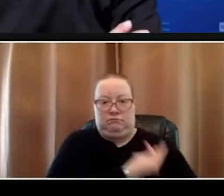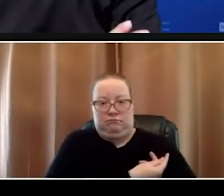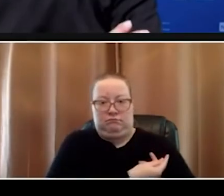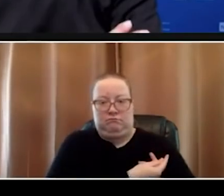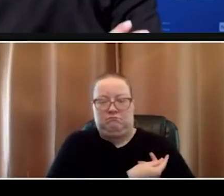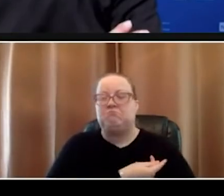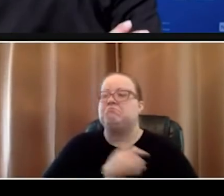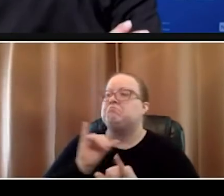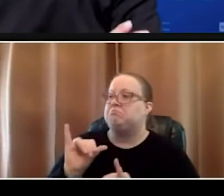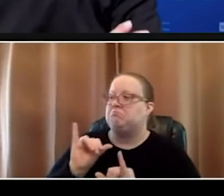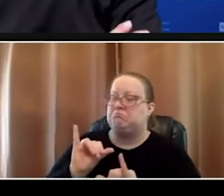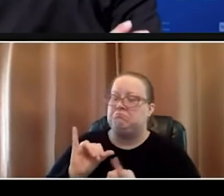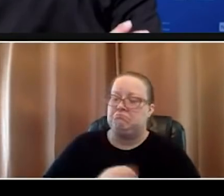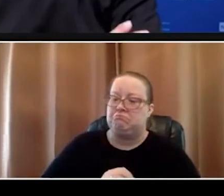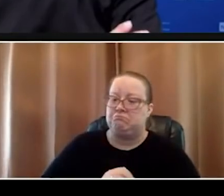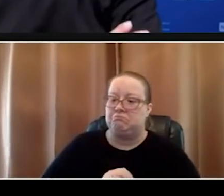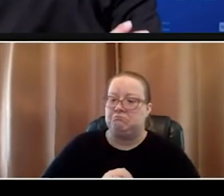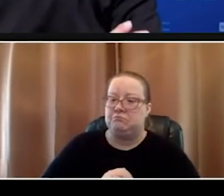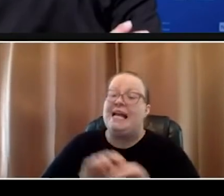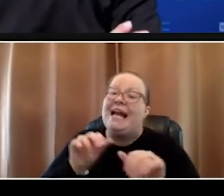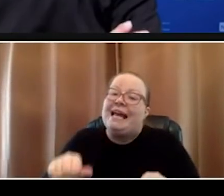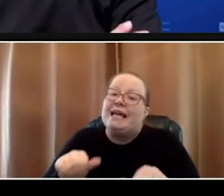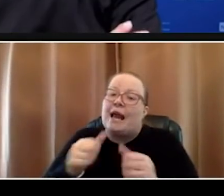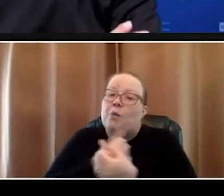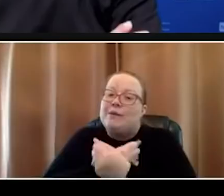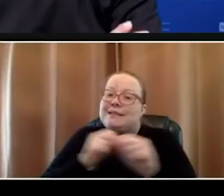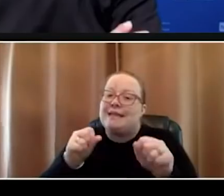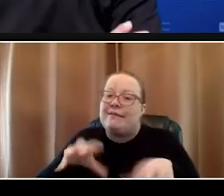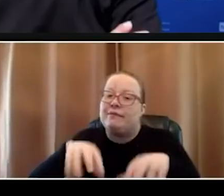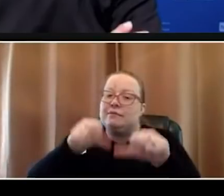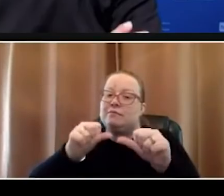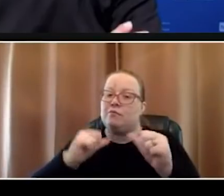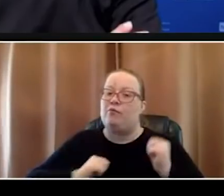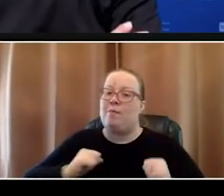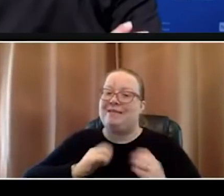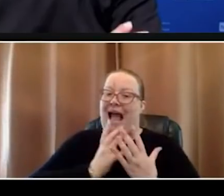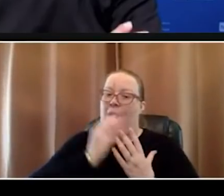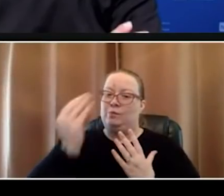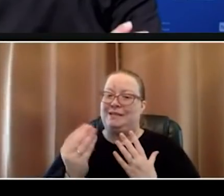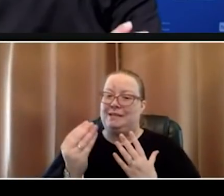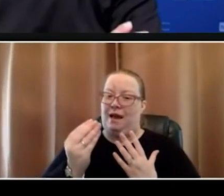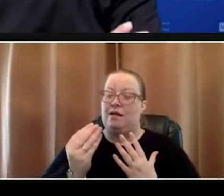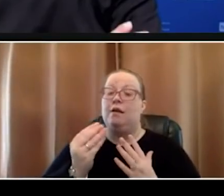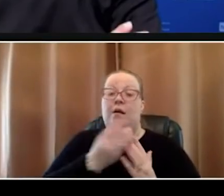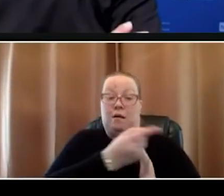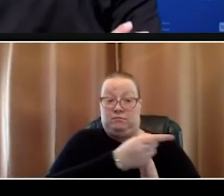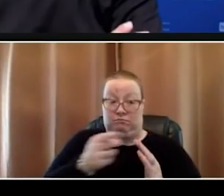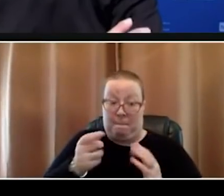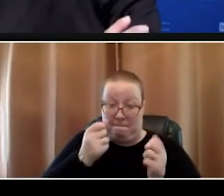Can we safely hold performances outdoors? There are a number of our members who, in fact,